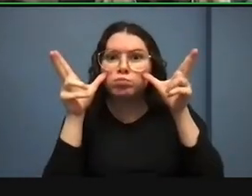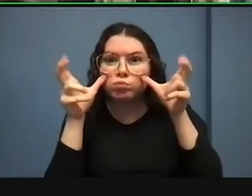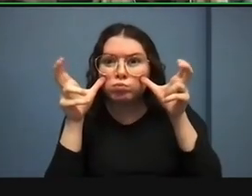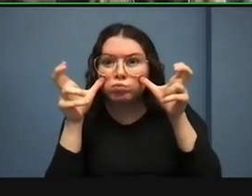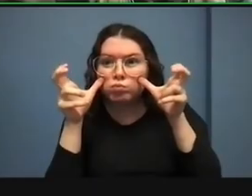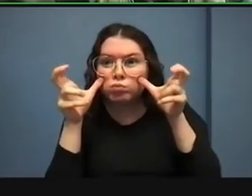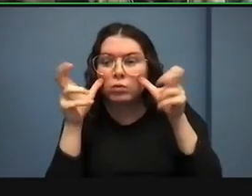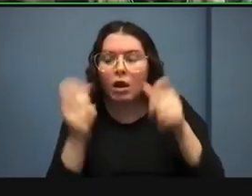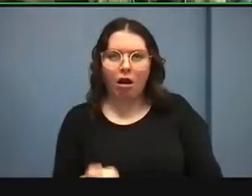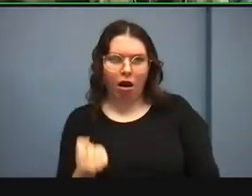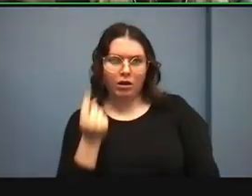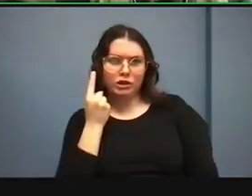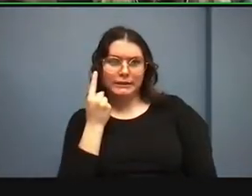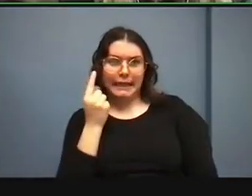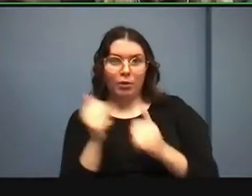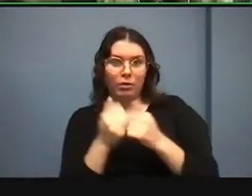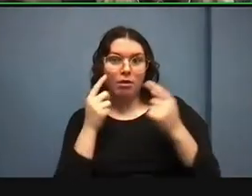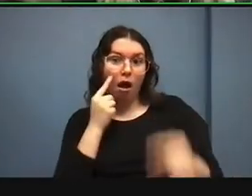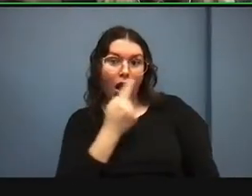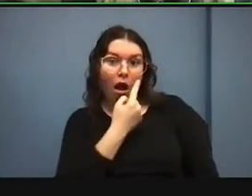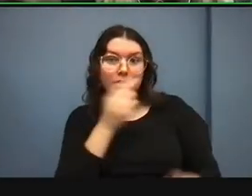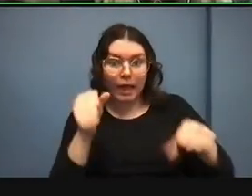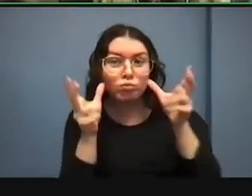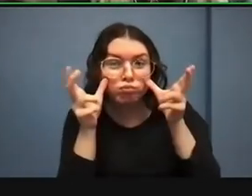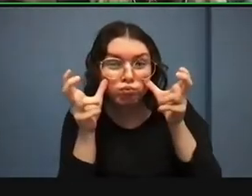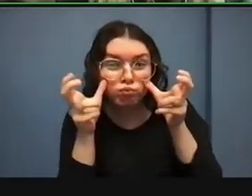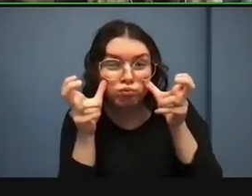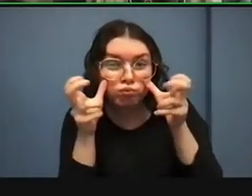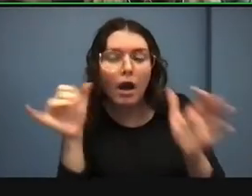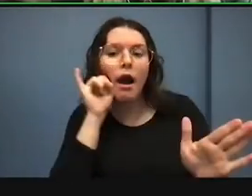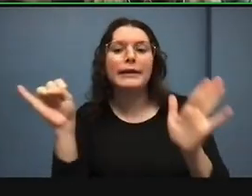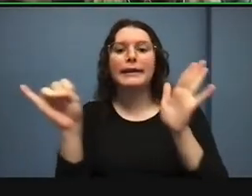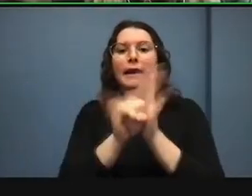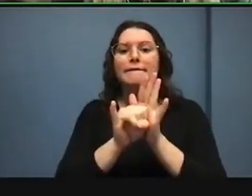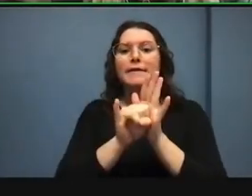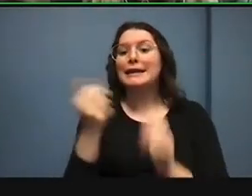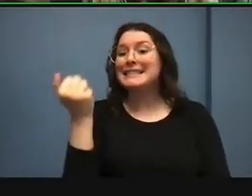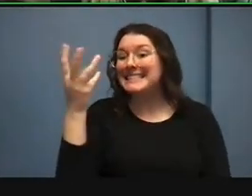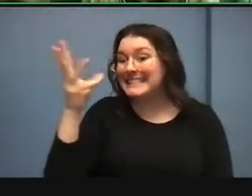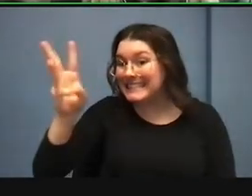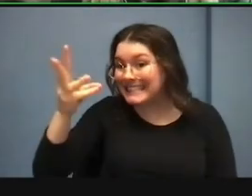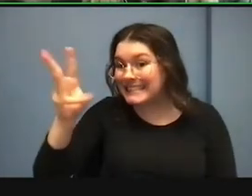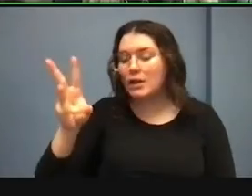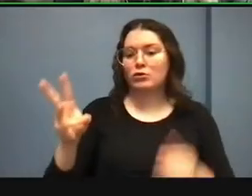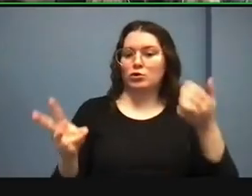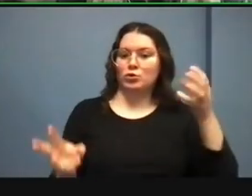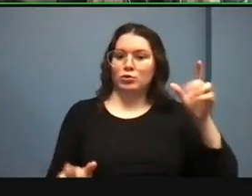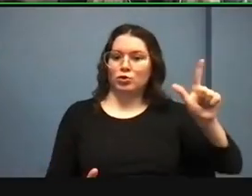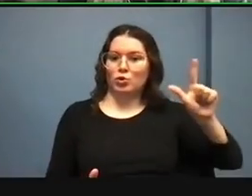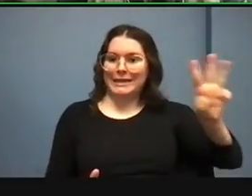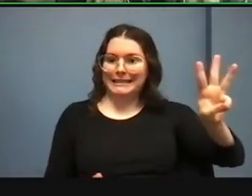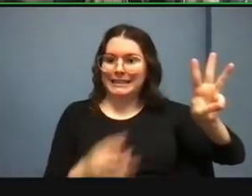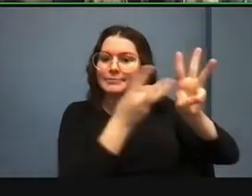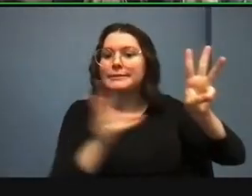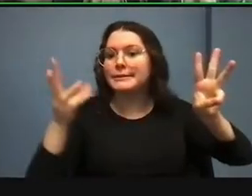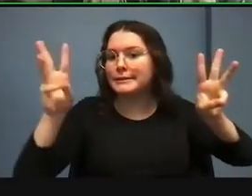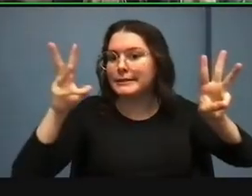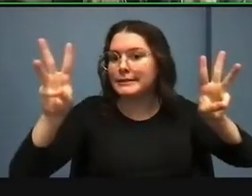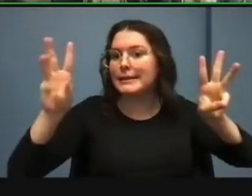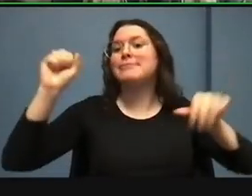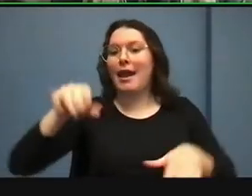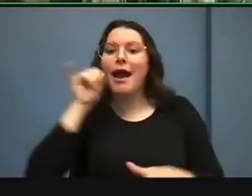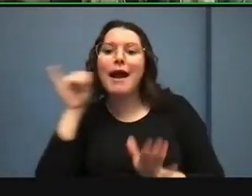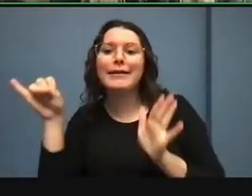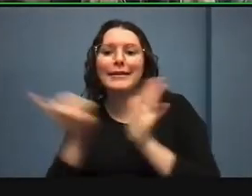means understand with his eyes, identify 16 out of 26 letters of American